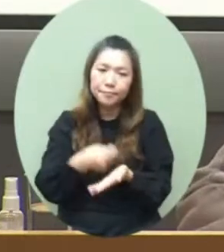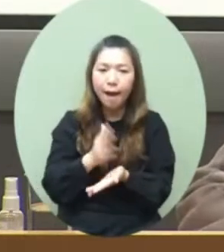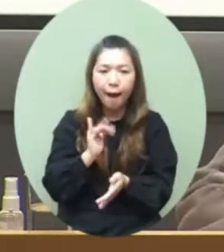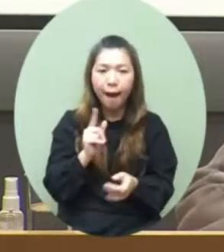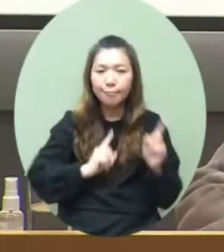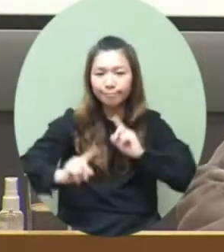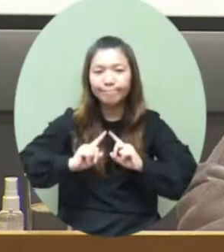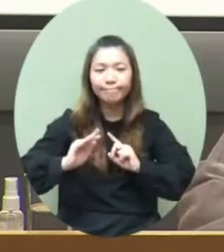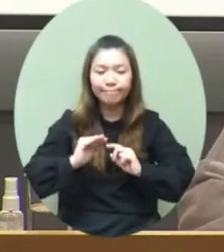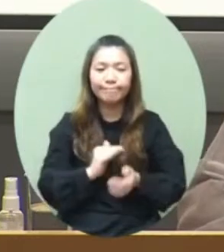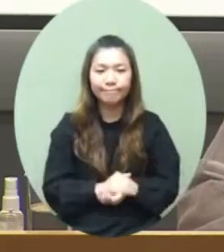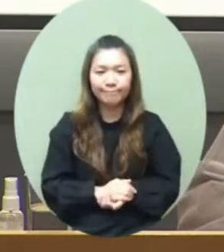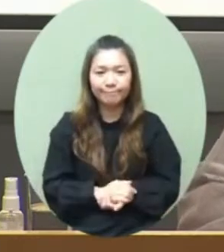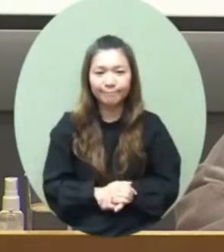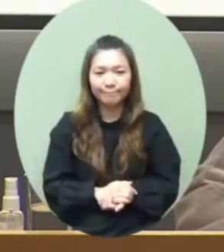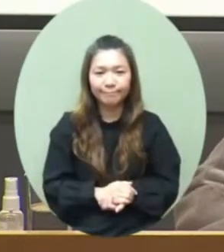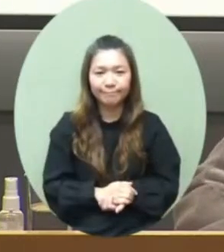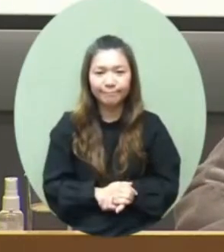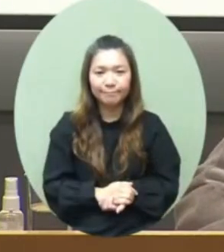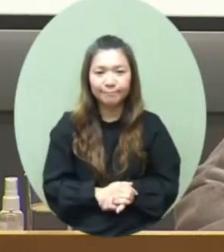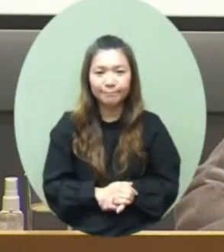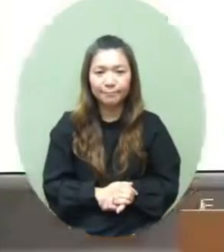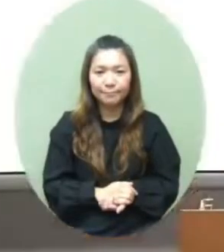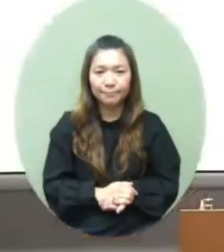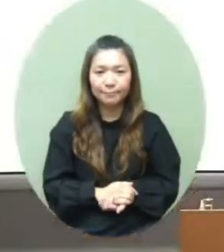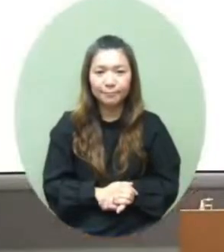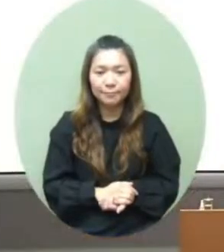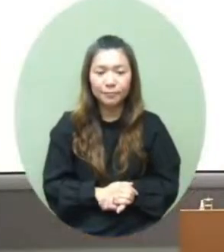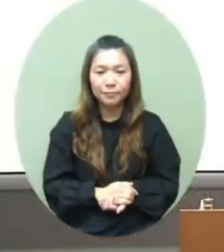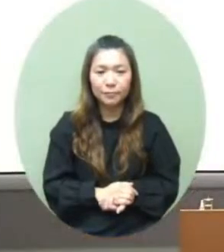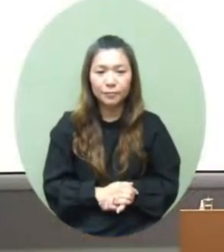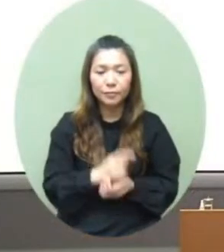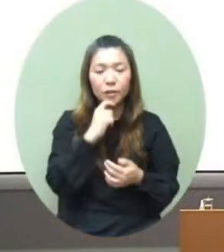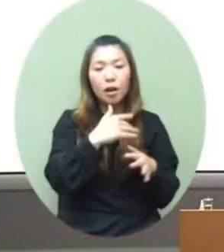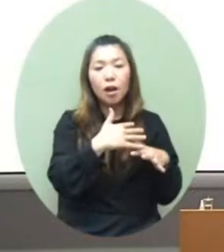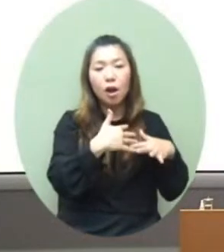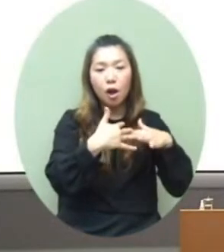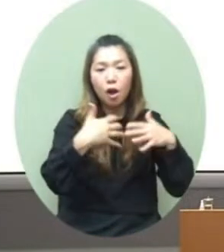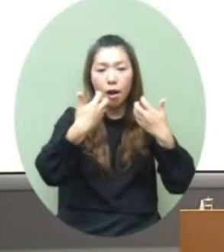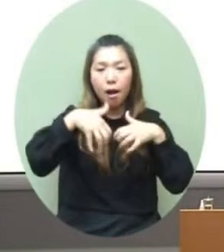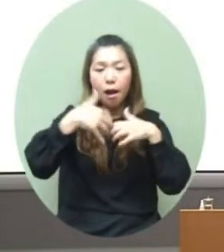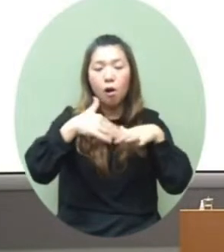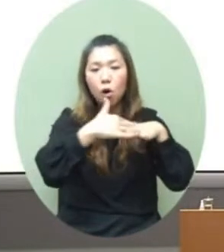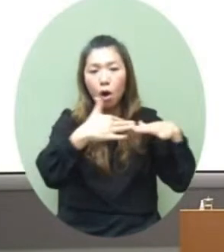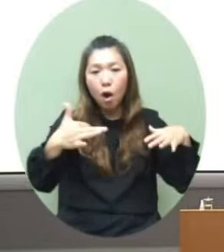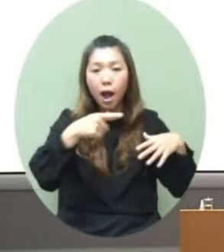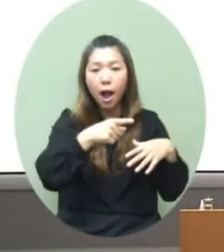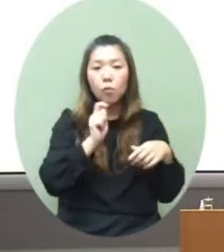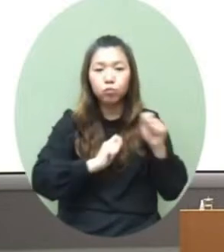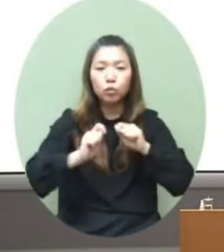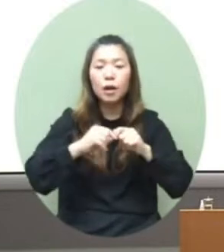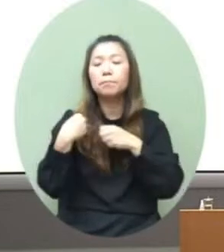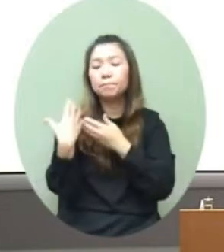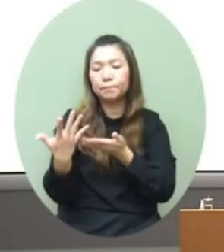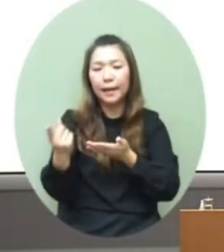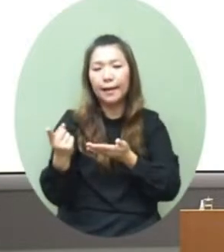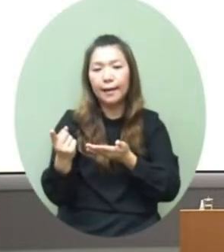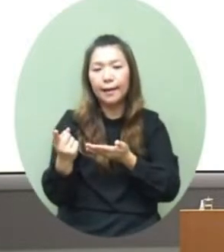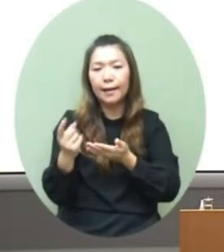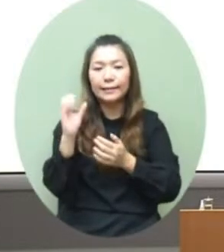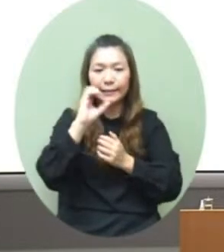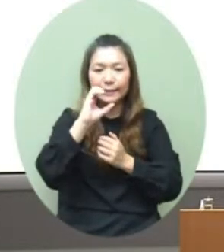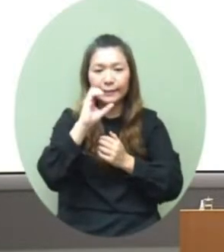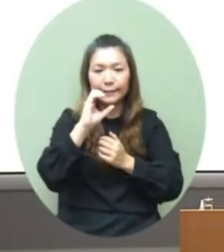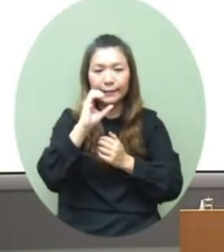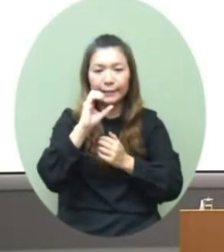enjoy the food and the environment and the atmosphere in the gourmet marketplace. As for the